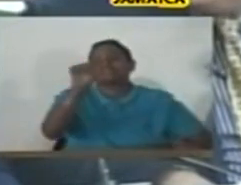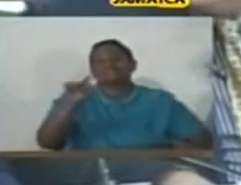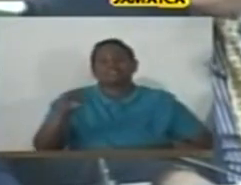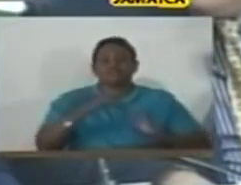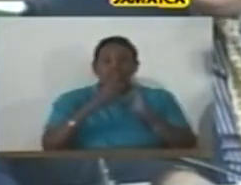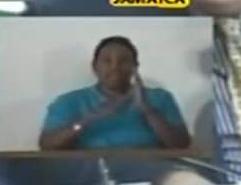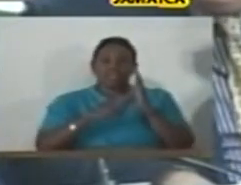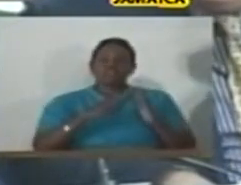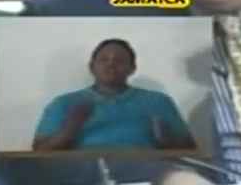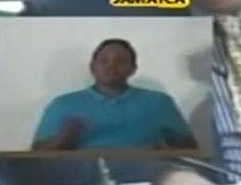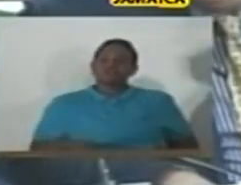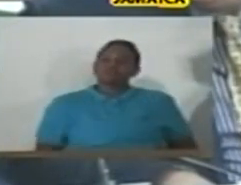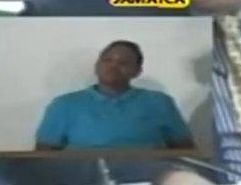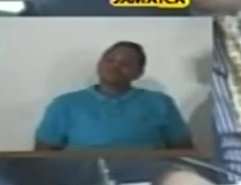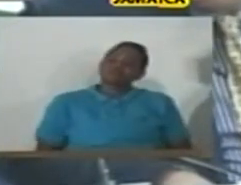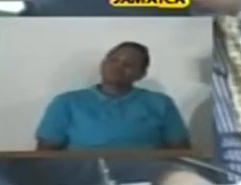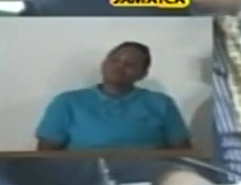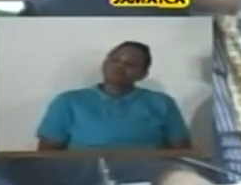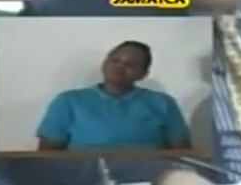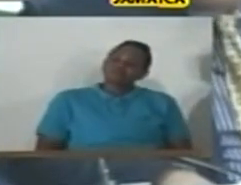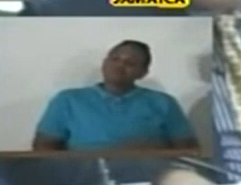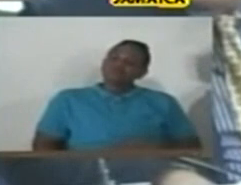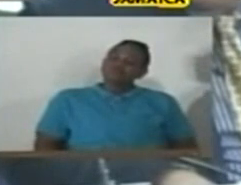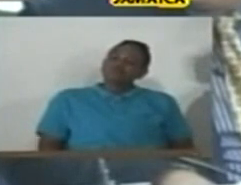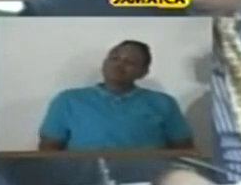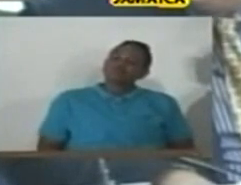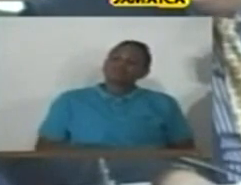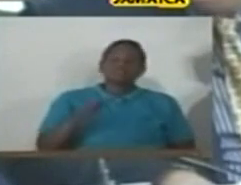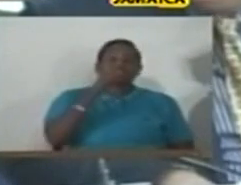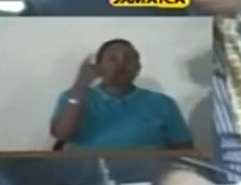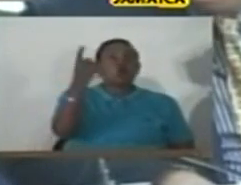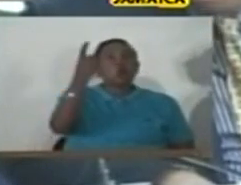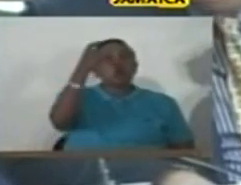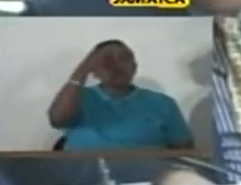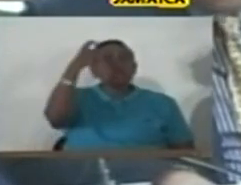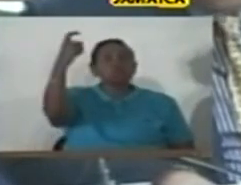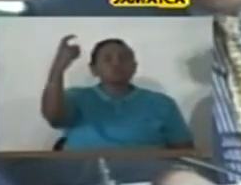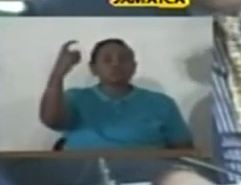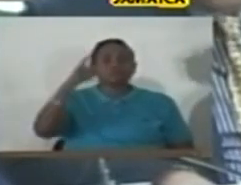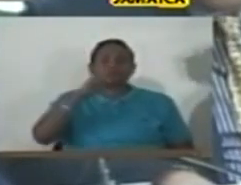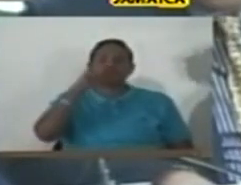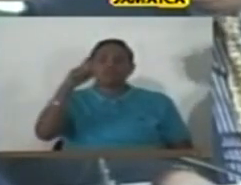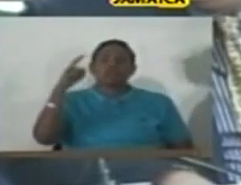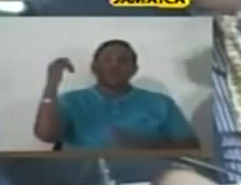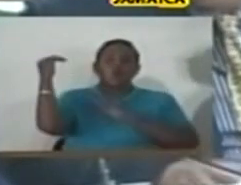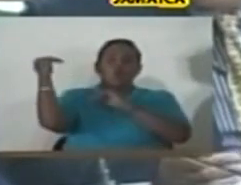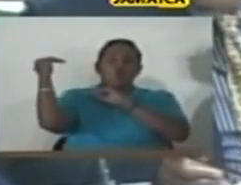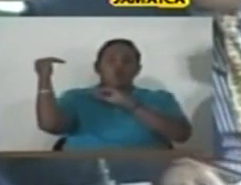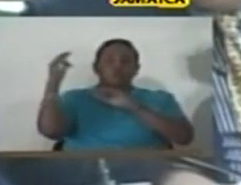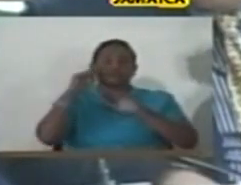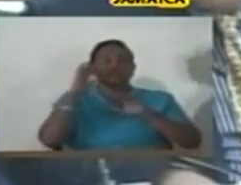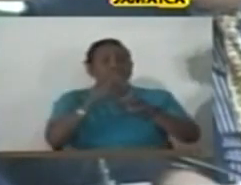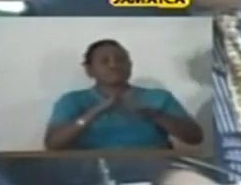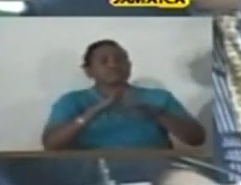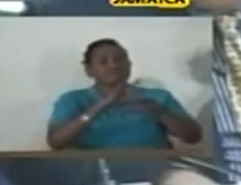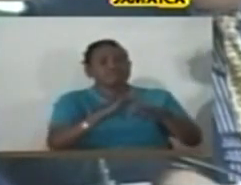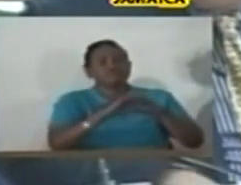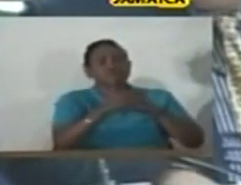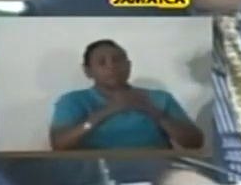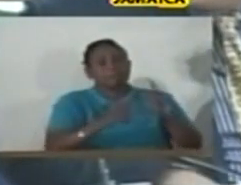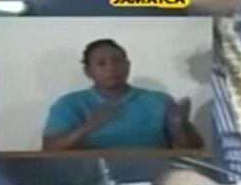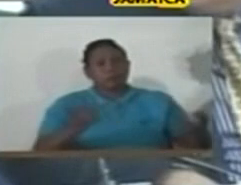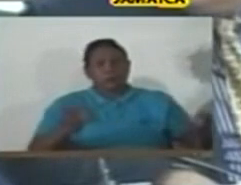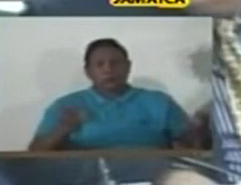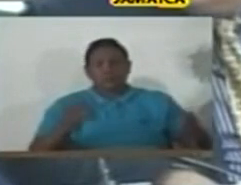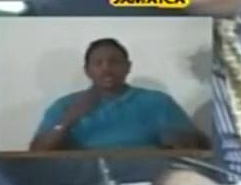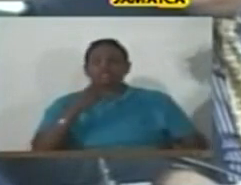Mr. Speaker, far from being a pipe dream or a hoax perpetuated on the Jamaican people,